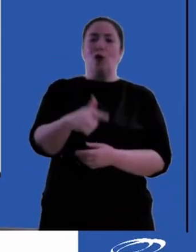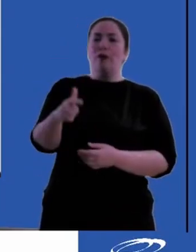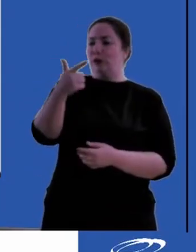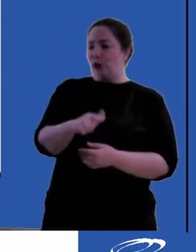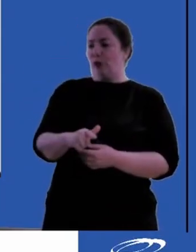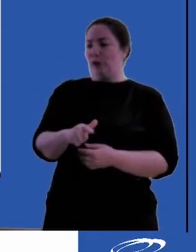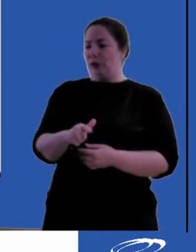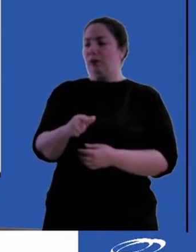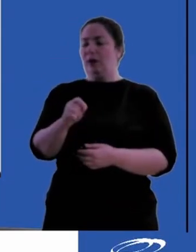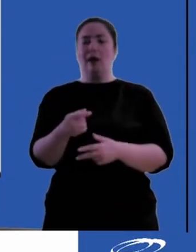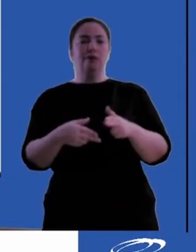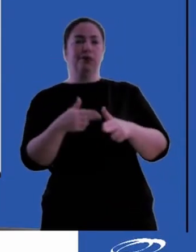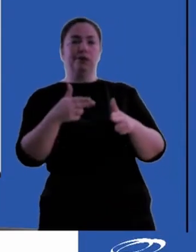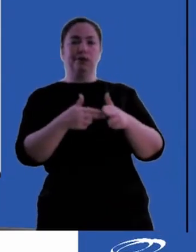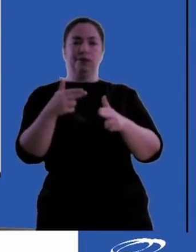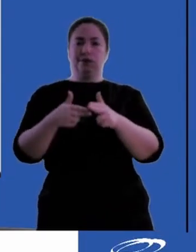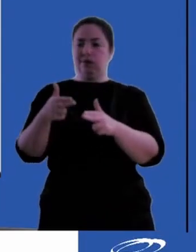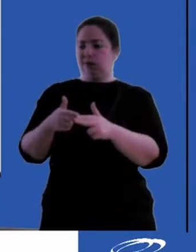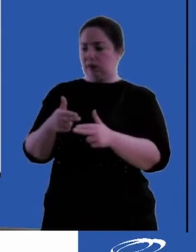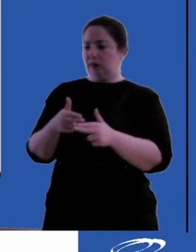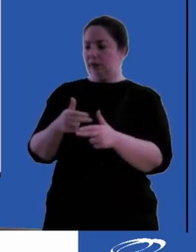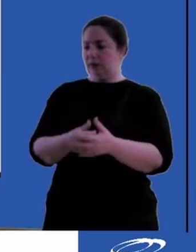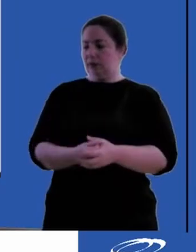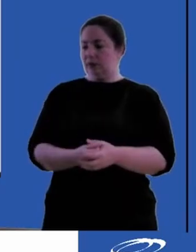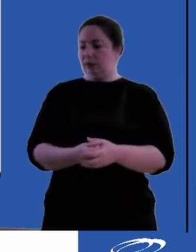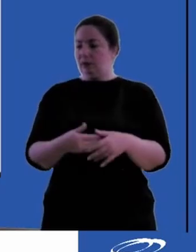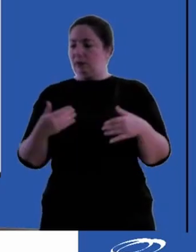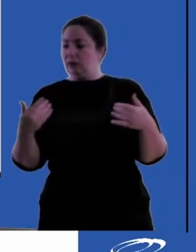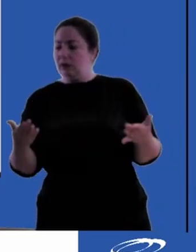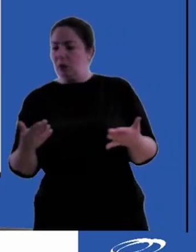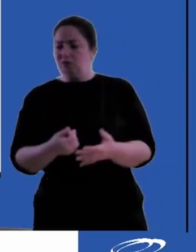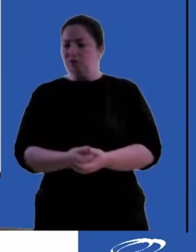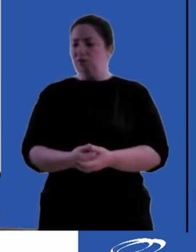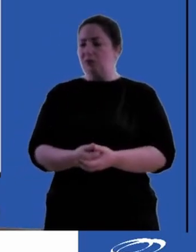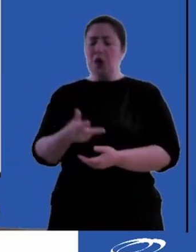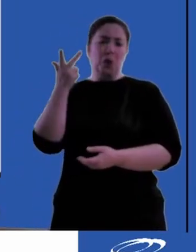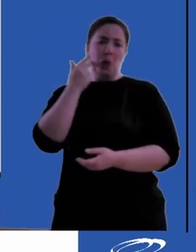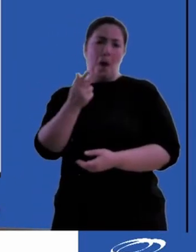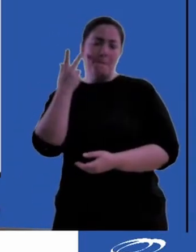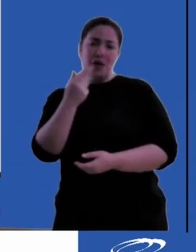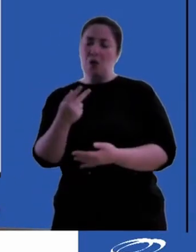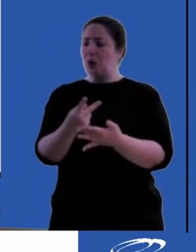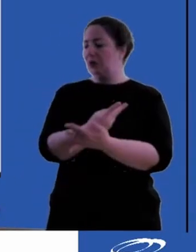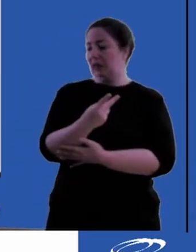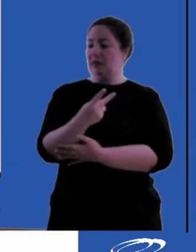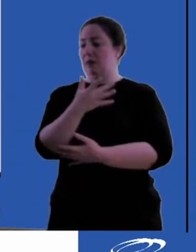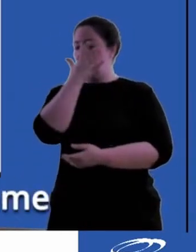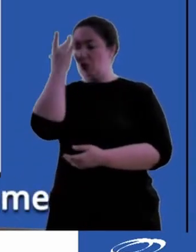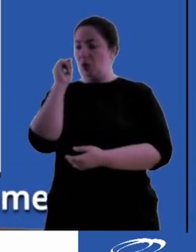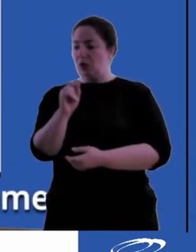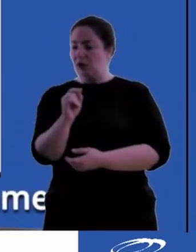recovered metamycoplasma salivarium in culture. So for these really unusual causes of periprosthetic joint infection,